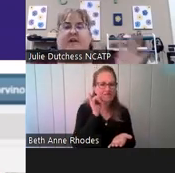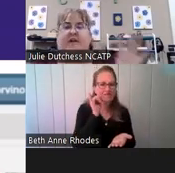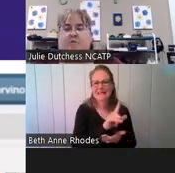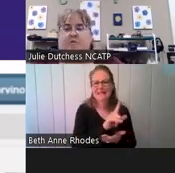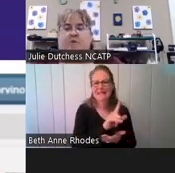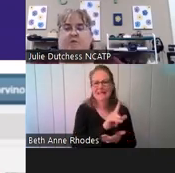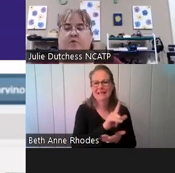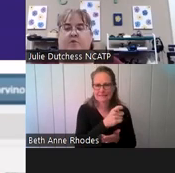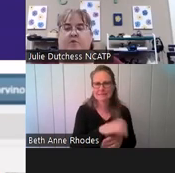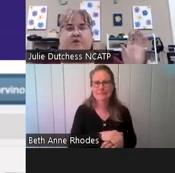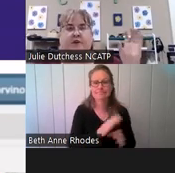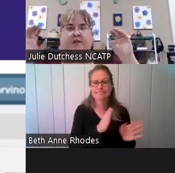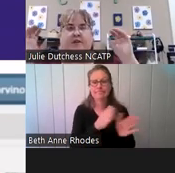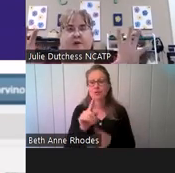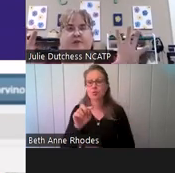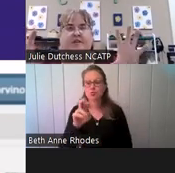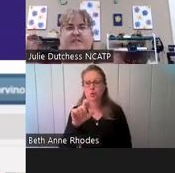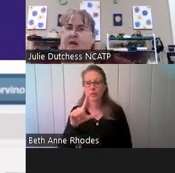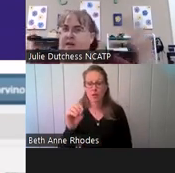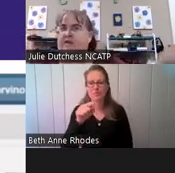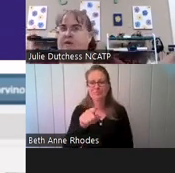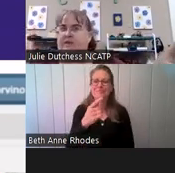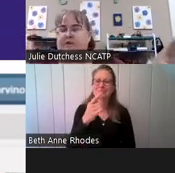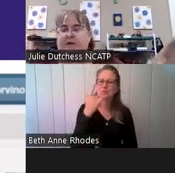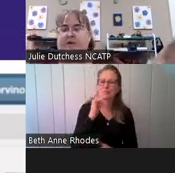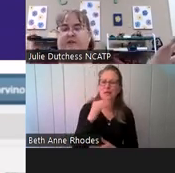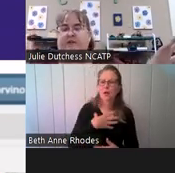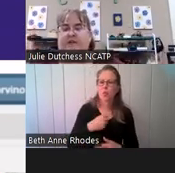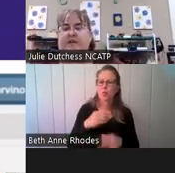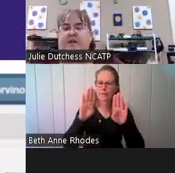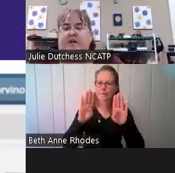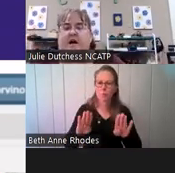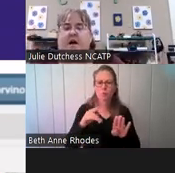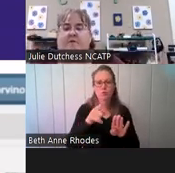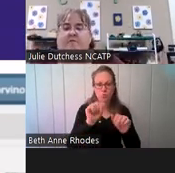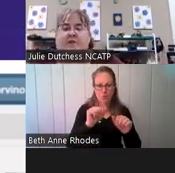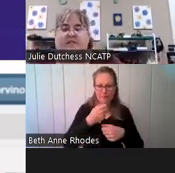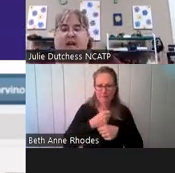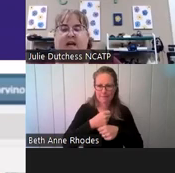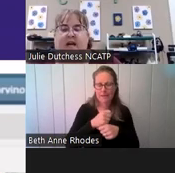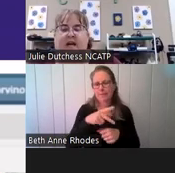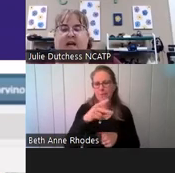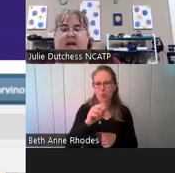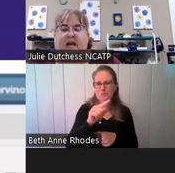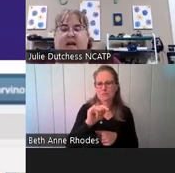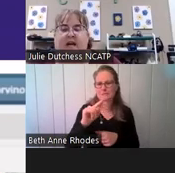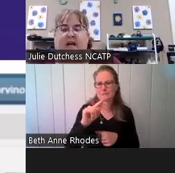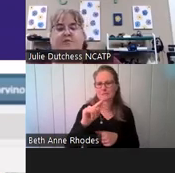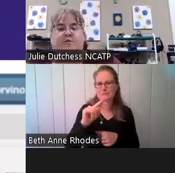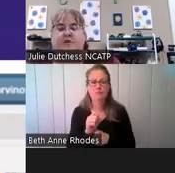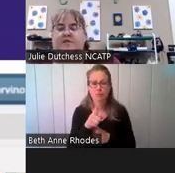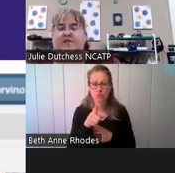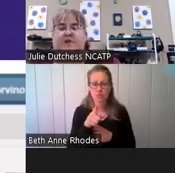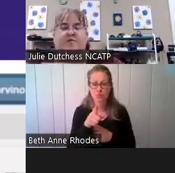virtual whiteboard where you can create like the post-its. It's kind of like the one we talked about earlier for a task. And you can have